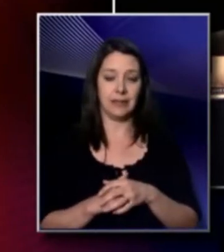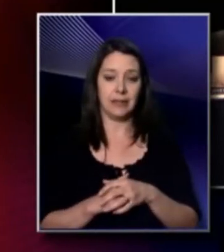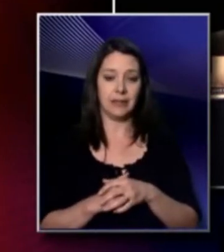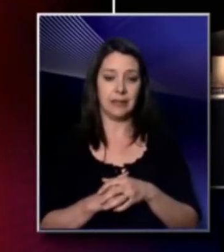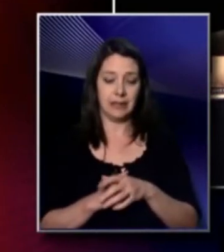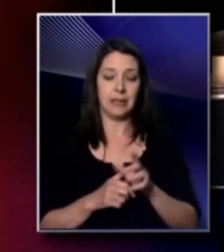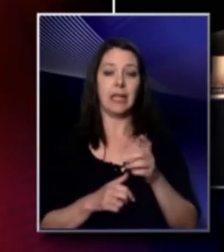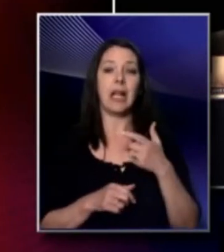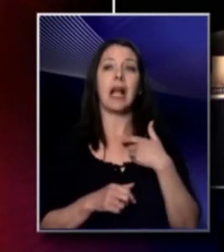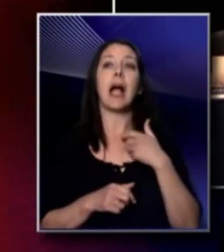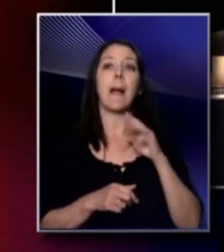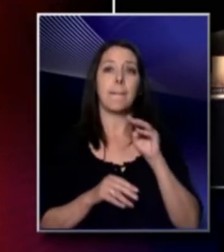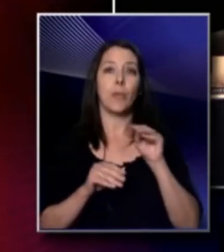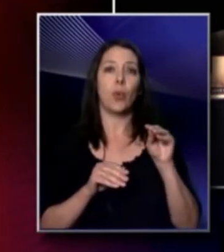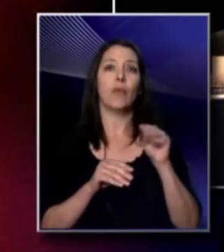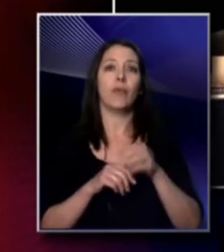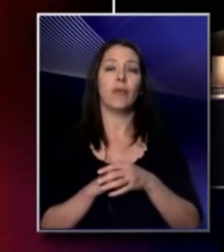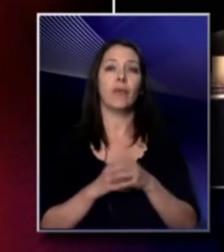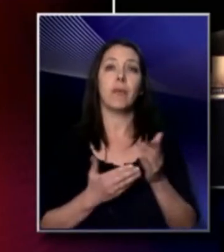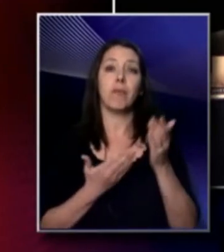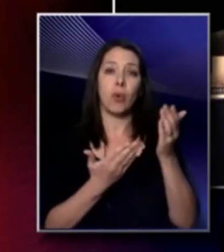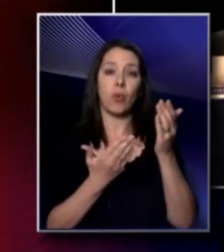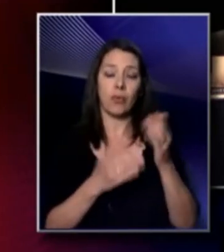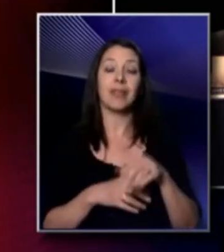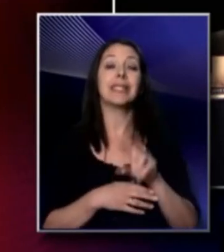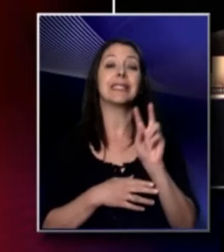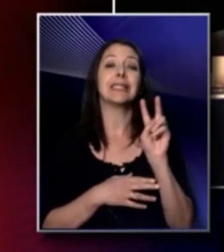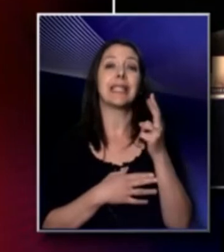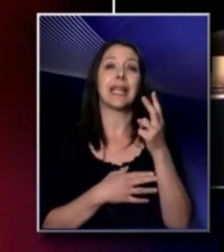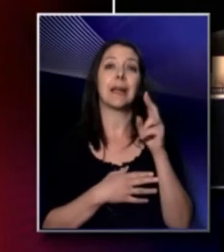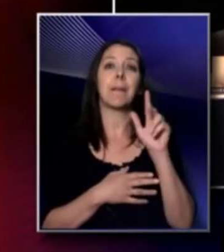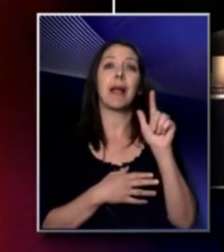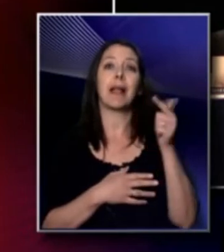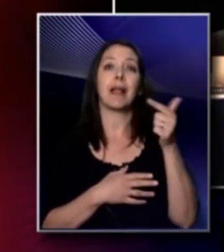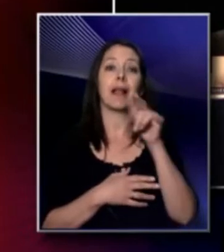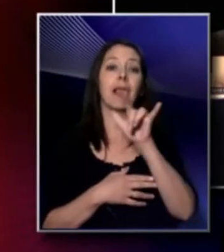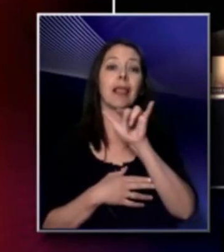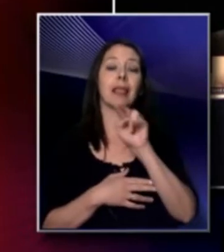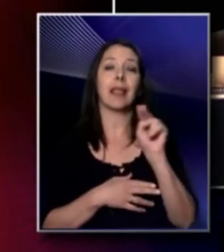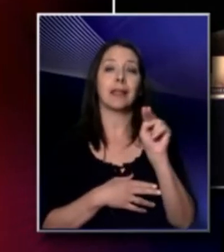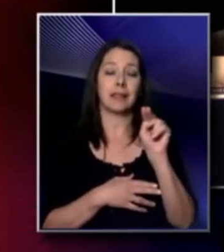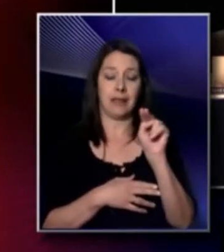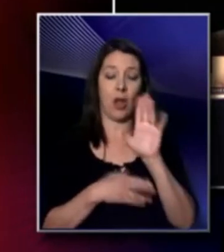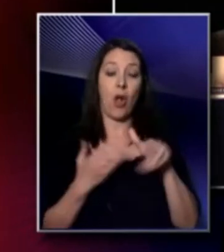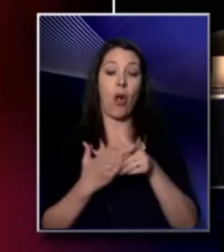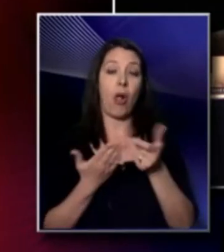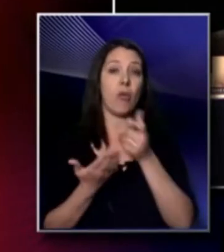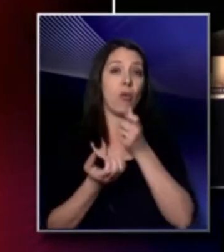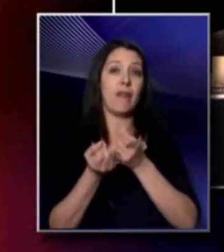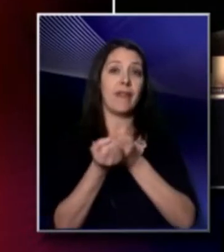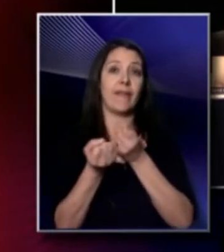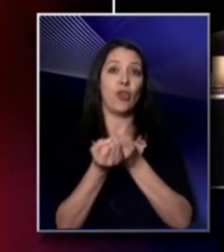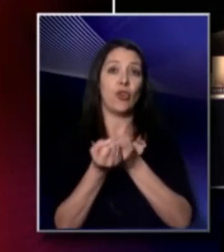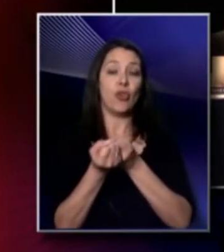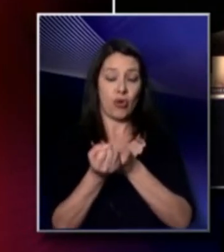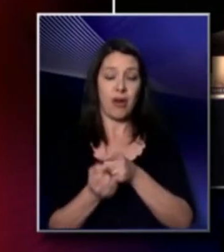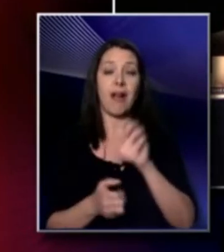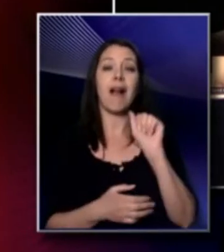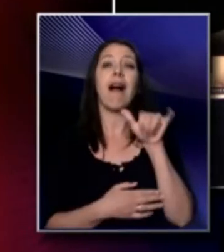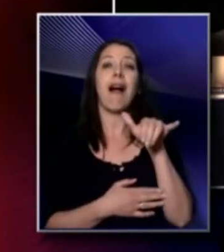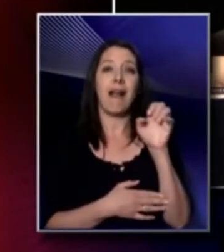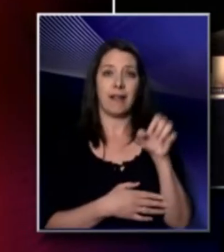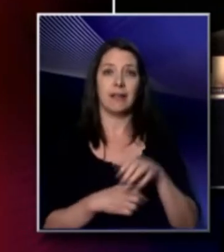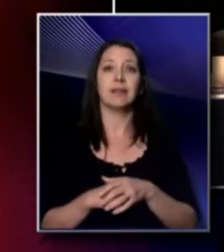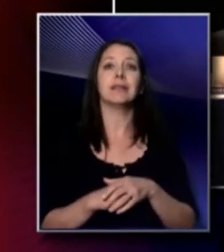I so So move. move. All right. And a second by Lynn. Yeah. All in favor? Aye. Aye.